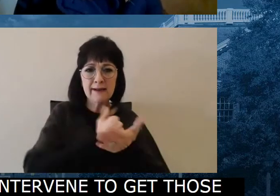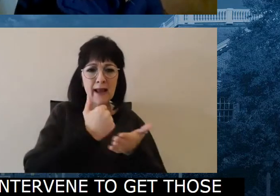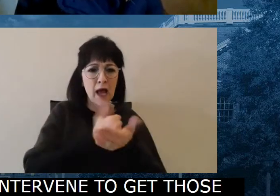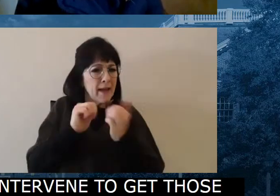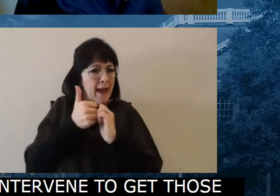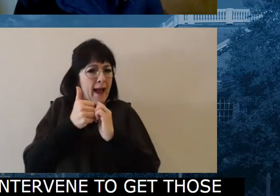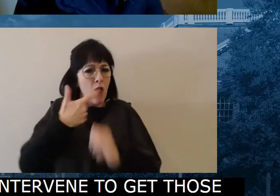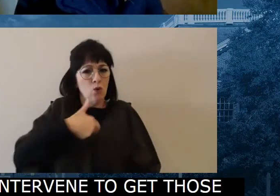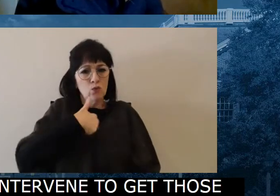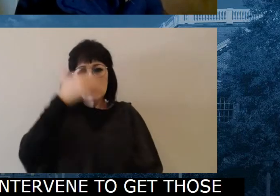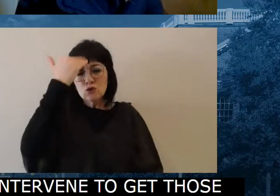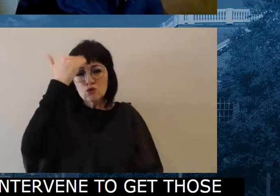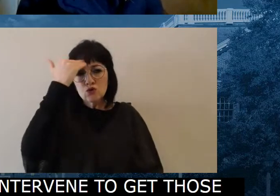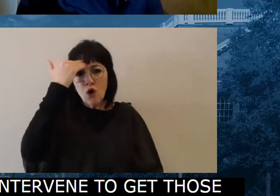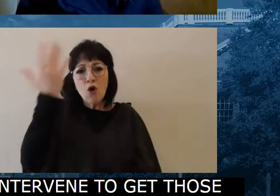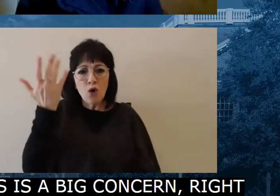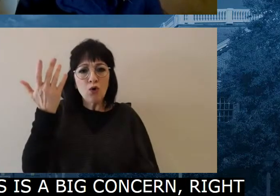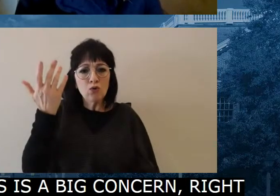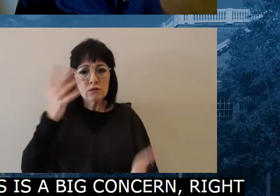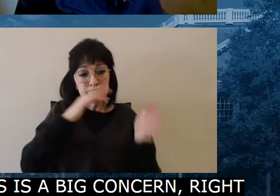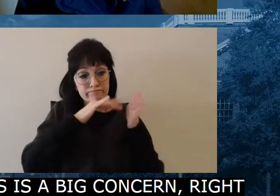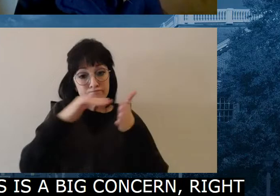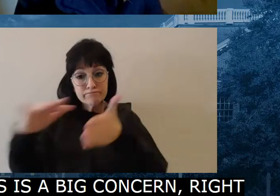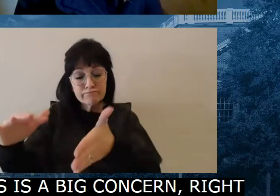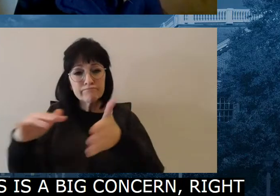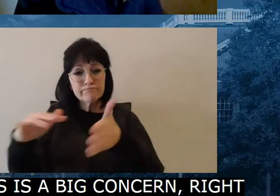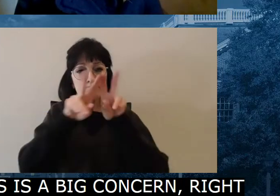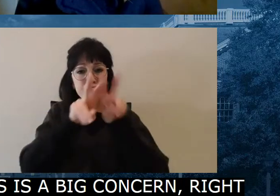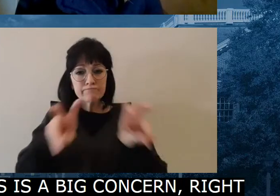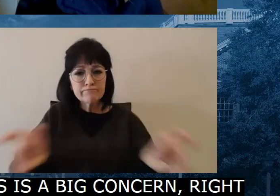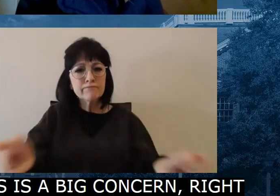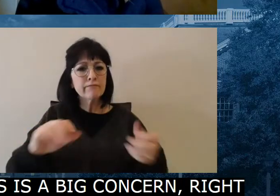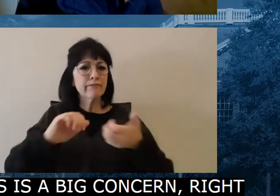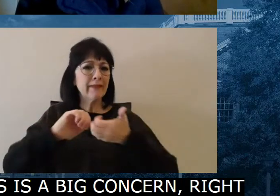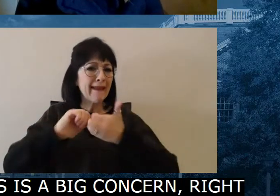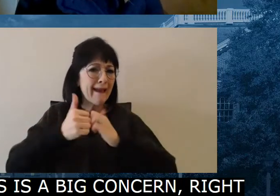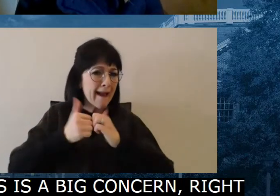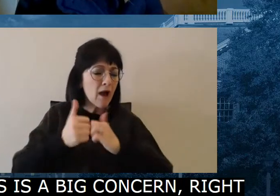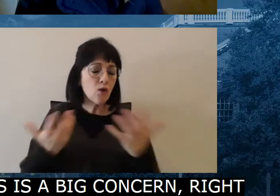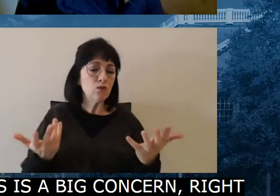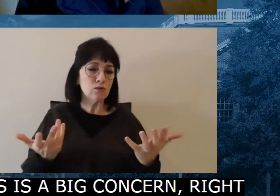small businesses survive and are successful as we come out the other end.